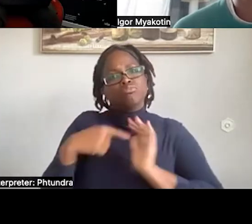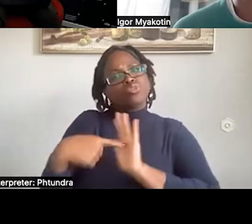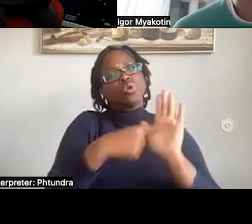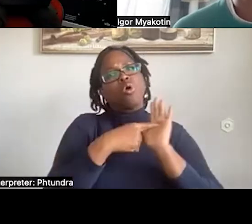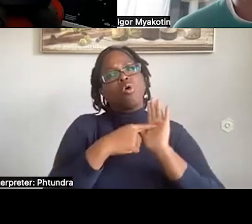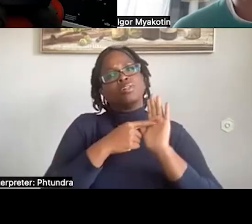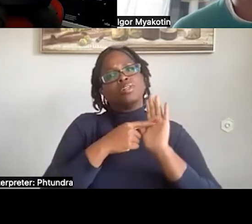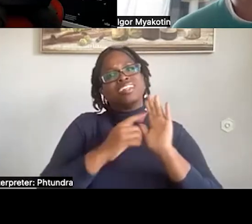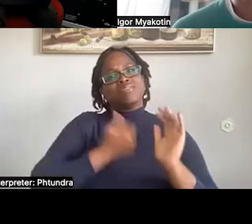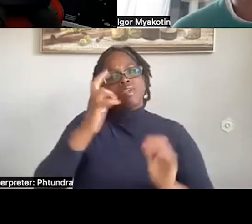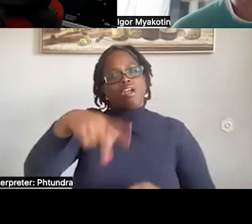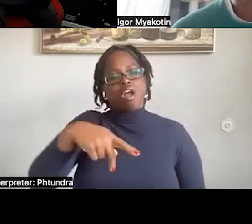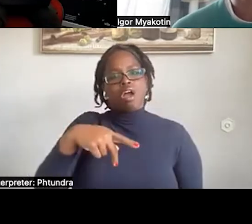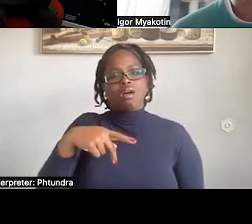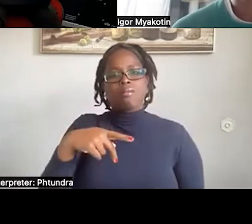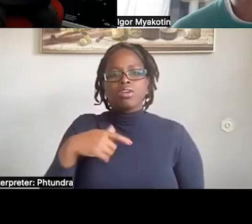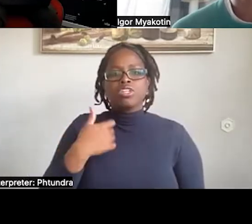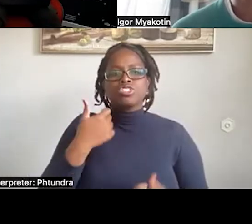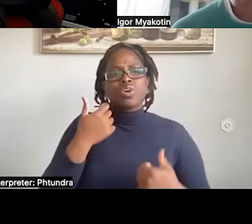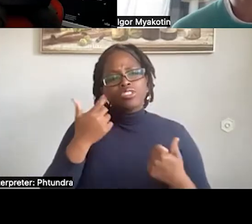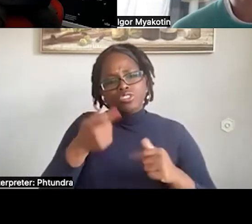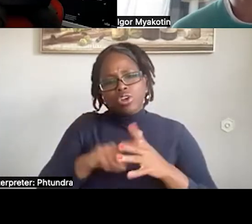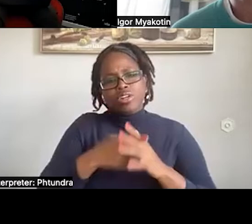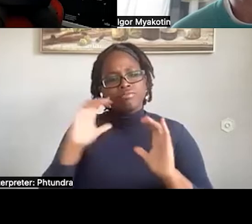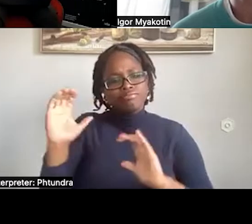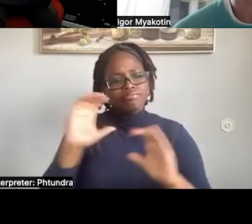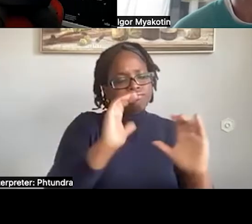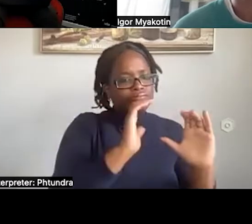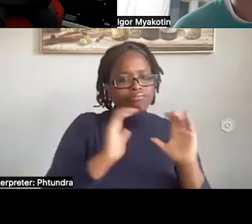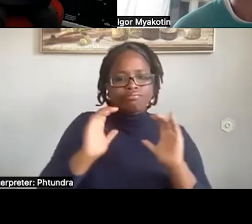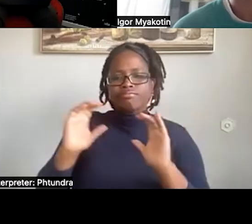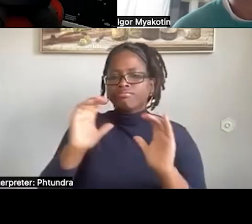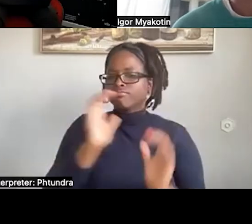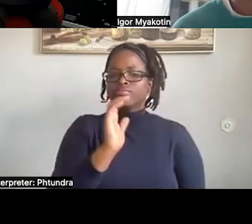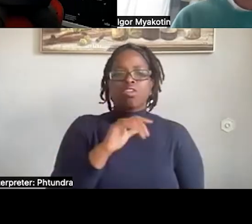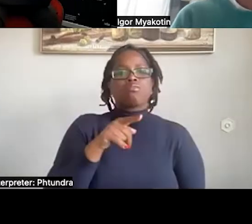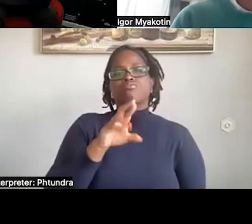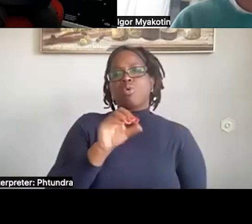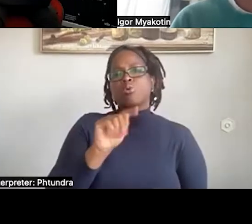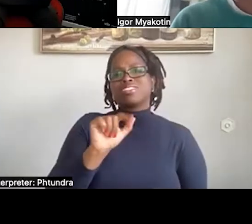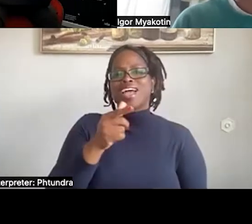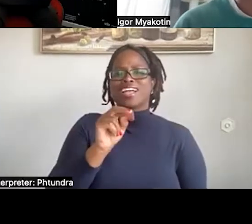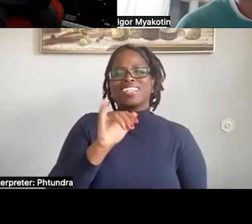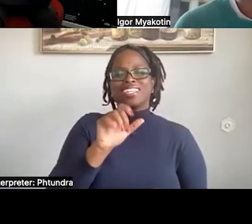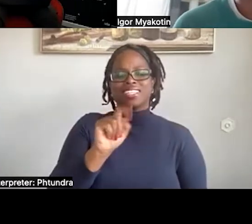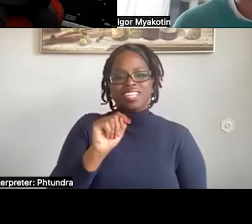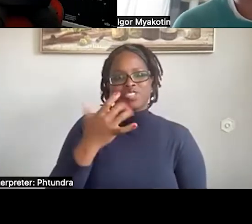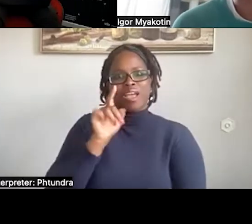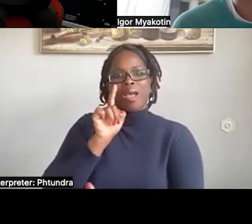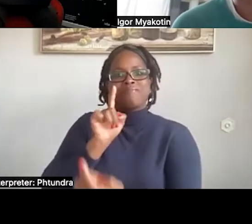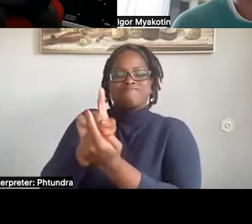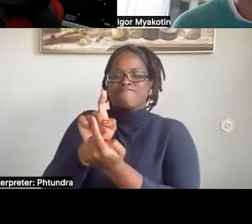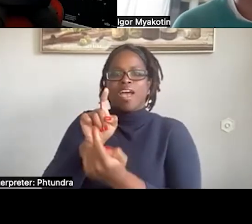I started to look for protagonists in 2019, and that's when I met Jenna, and everything turned, because when we met,